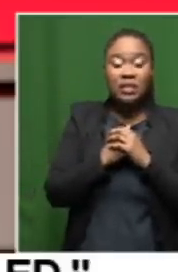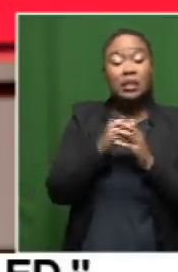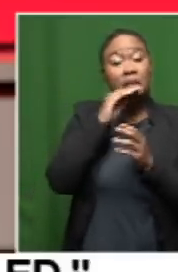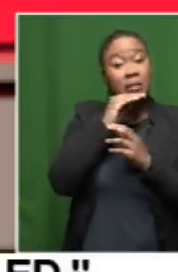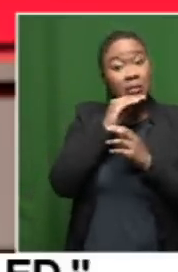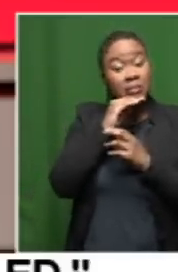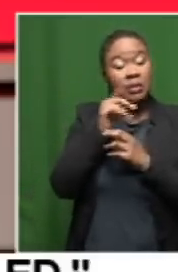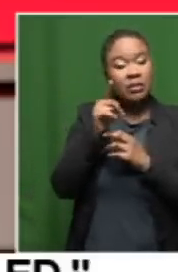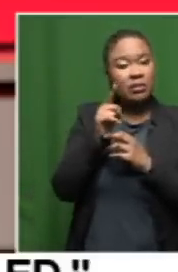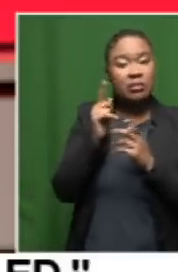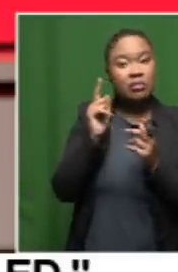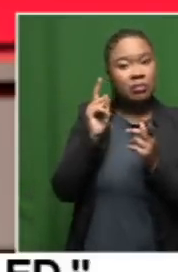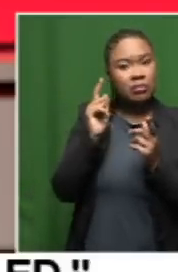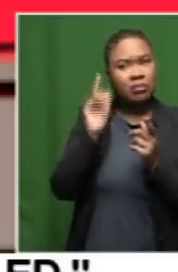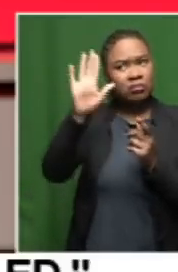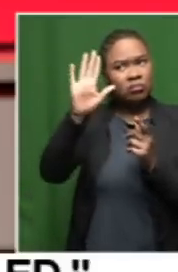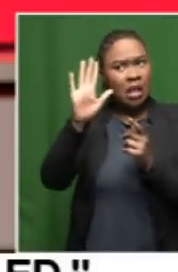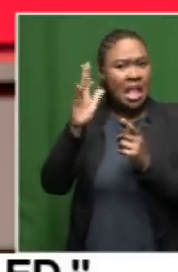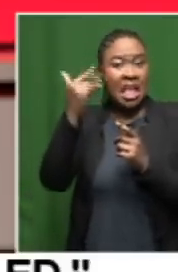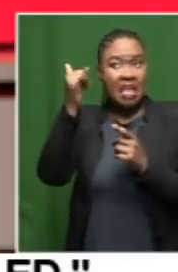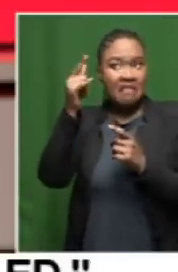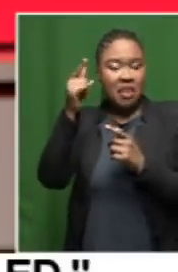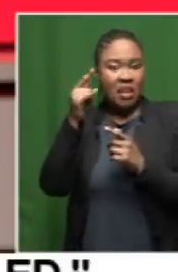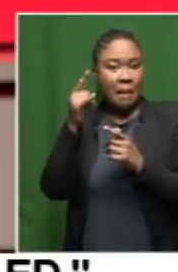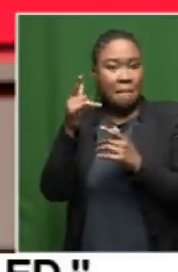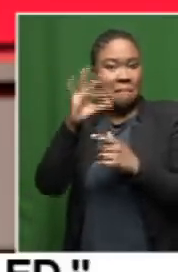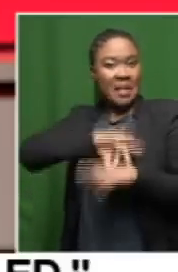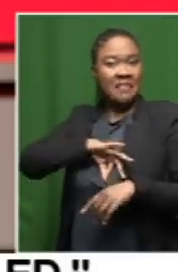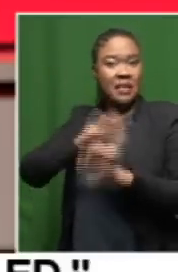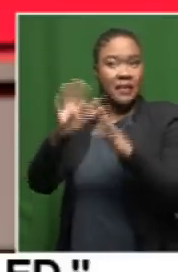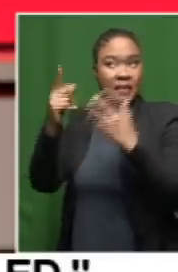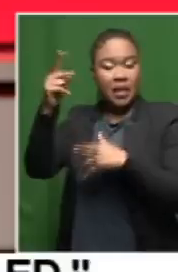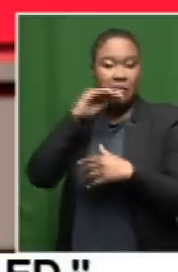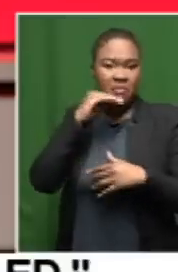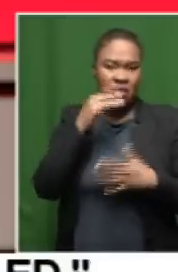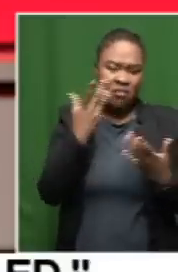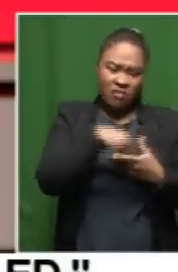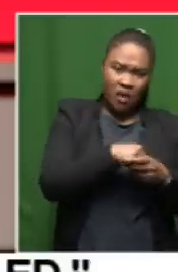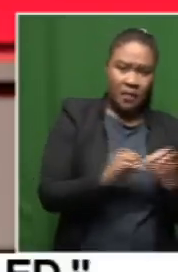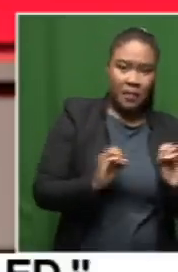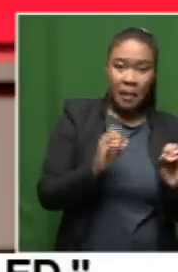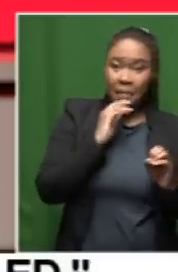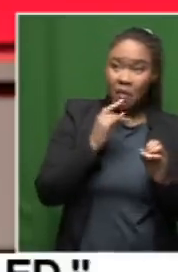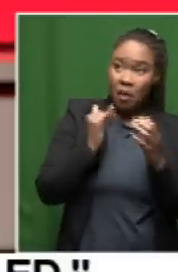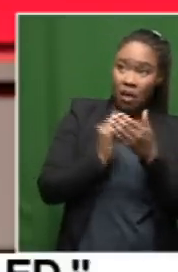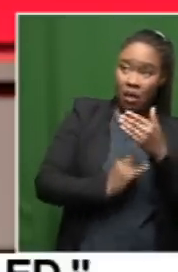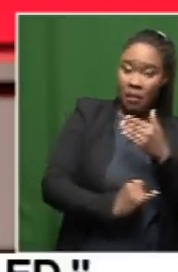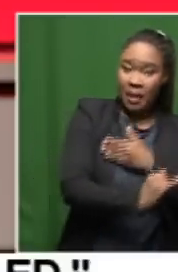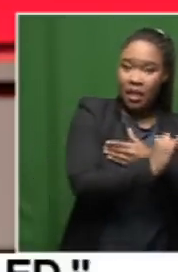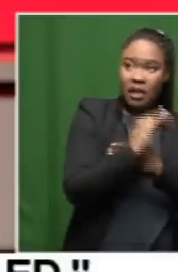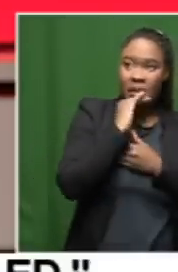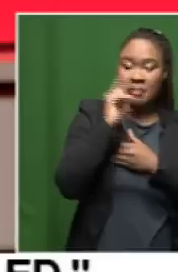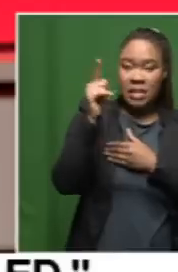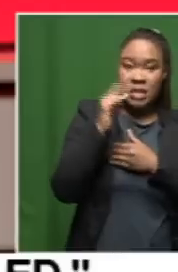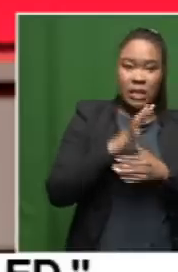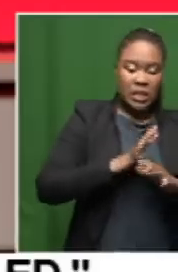doesn't change drastically their interest, they don't have a problem with it. But once we become more independent, they start squeezing you.